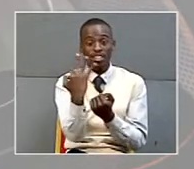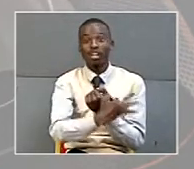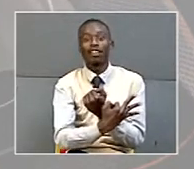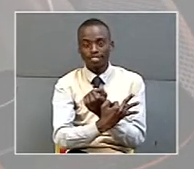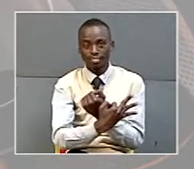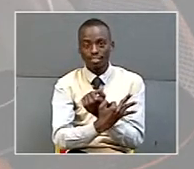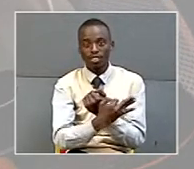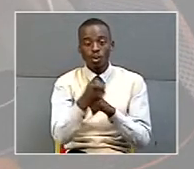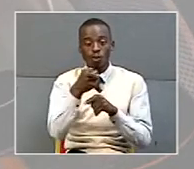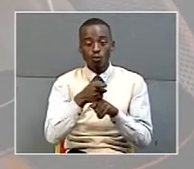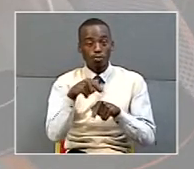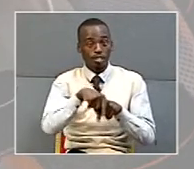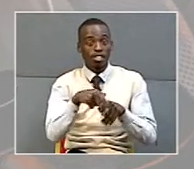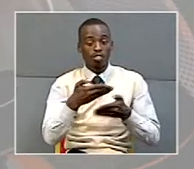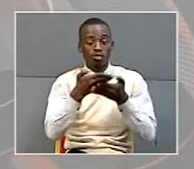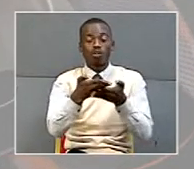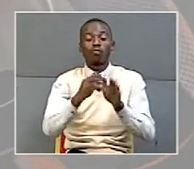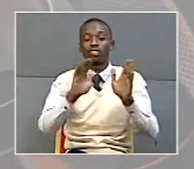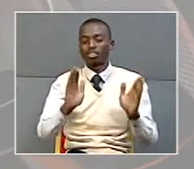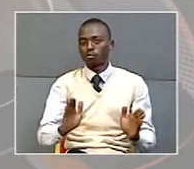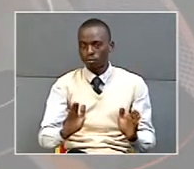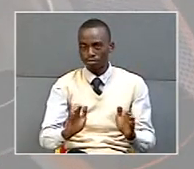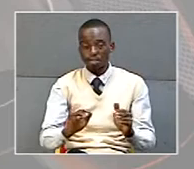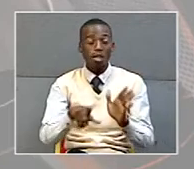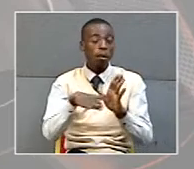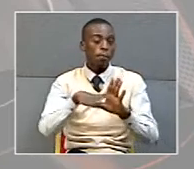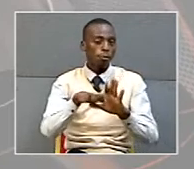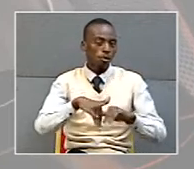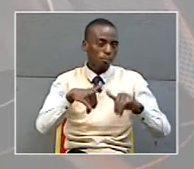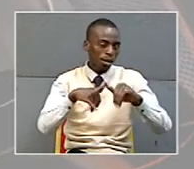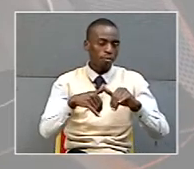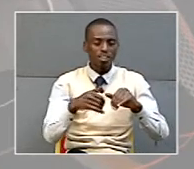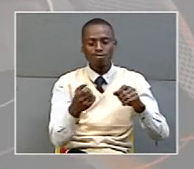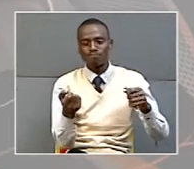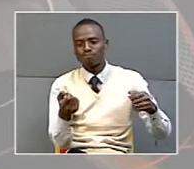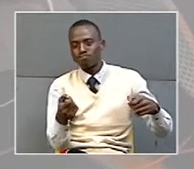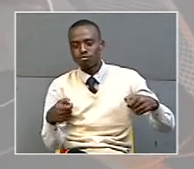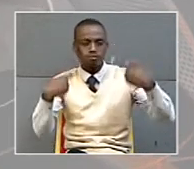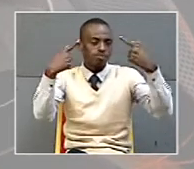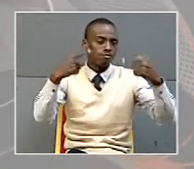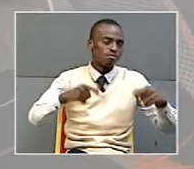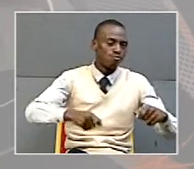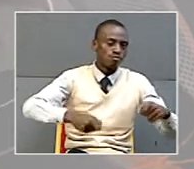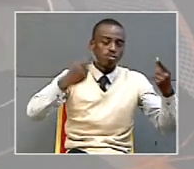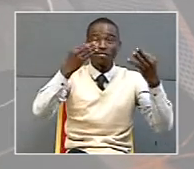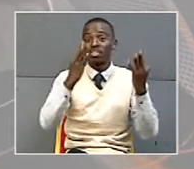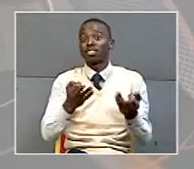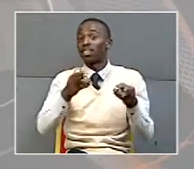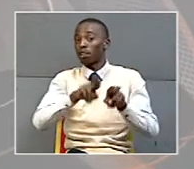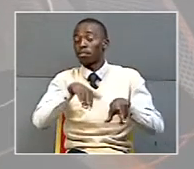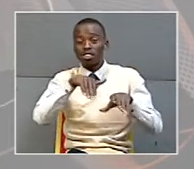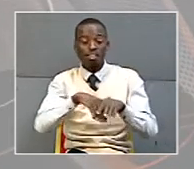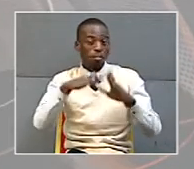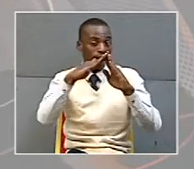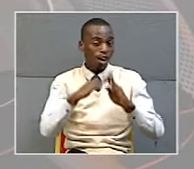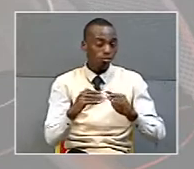days from the date of its tabling. Legislators expressed mixed reactions about the events that unfolded during deliberations in the